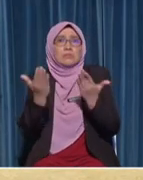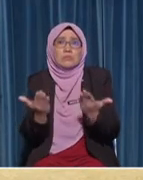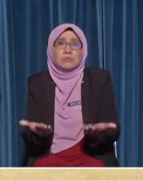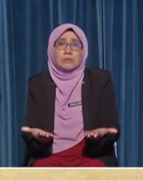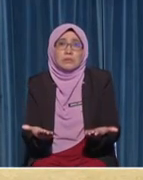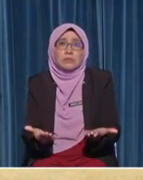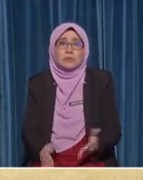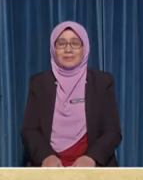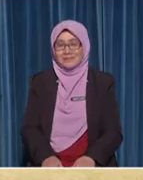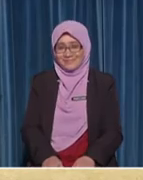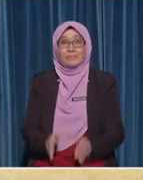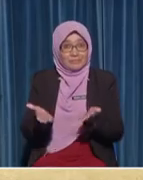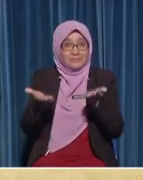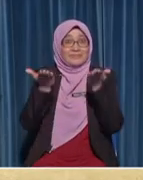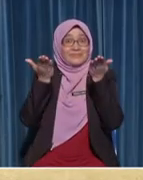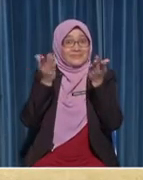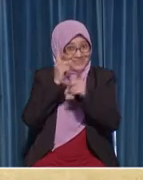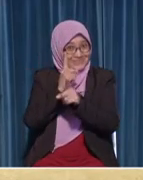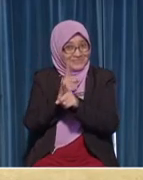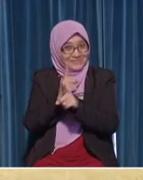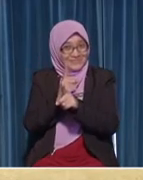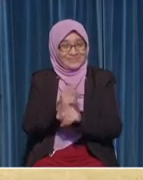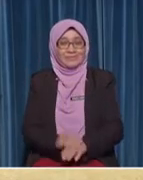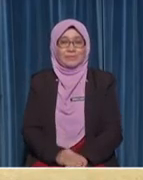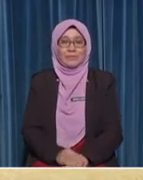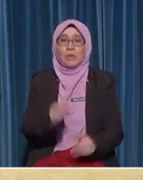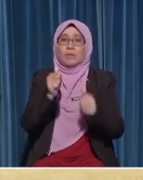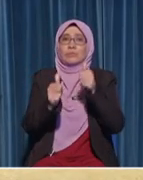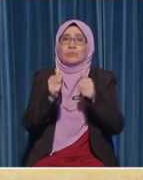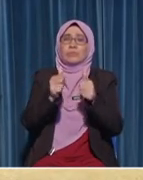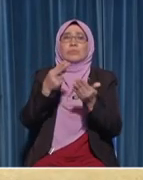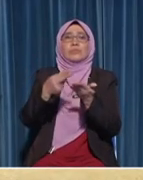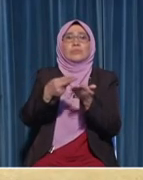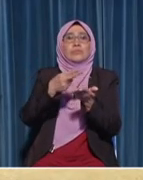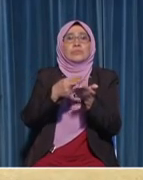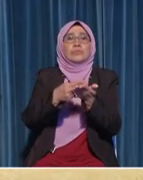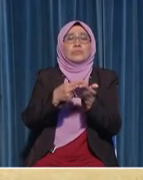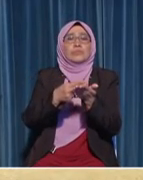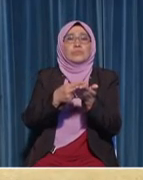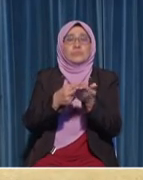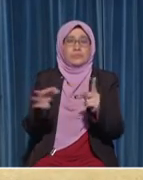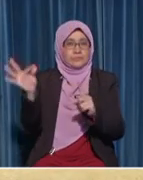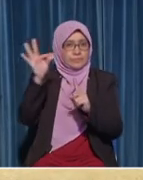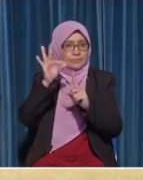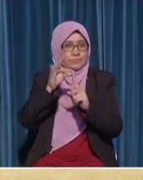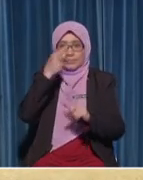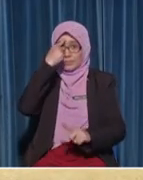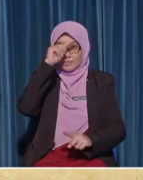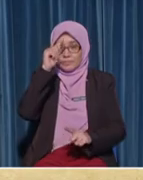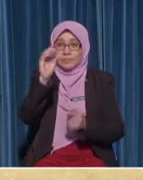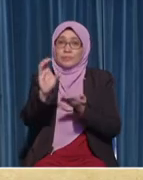Yes, it is light. Which unit of mass is suitable for